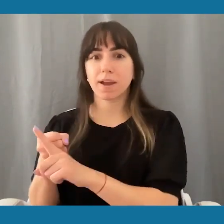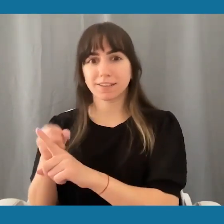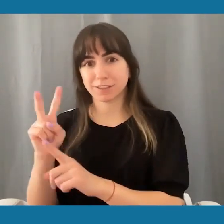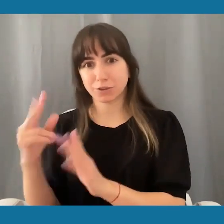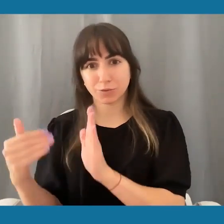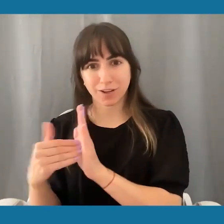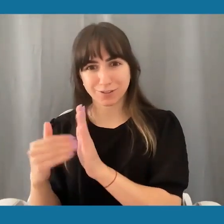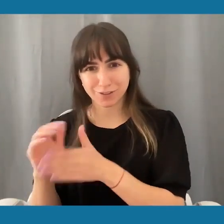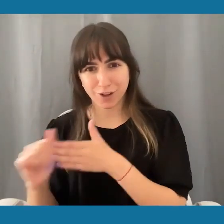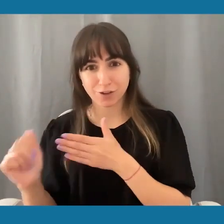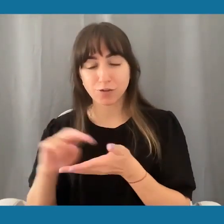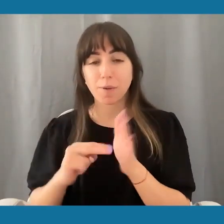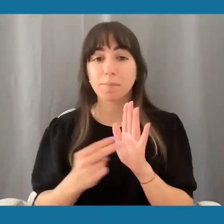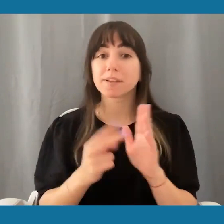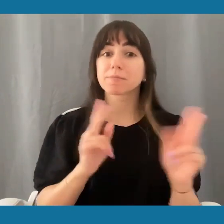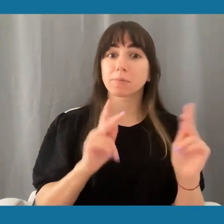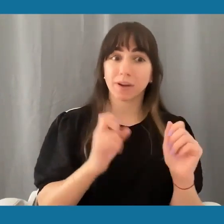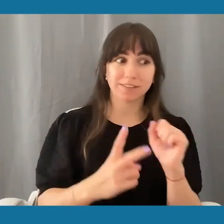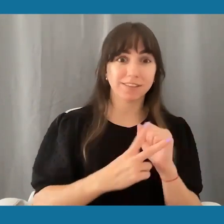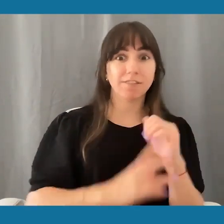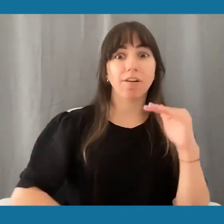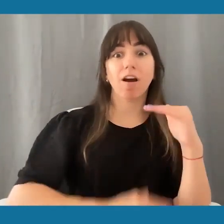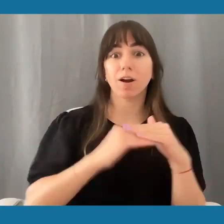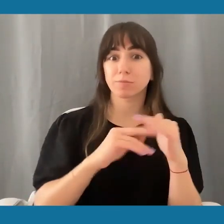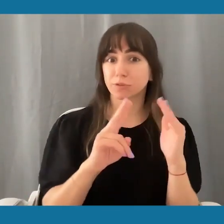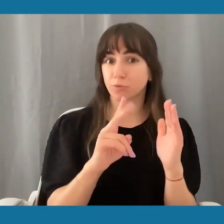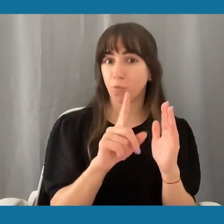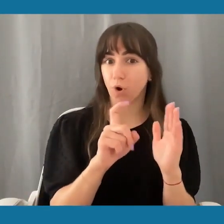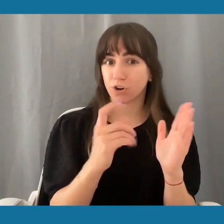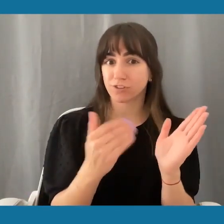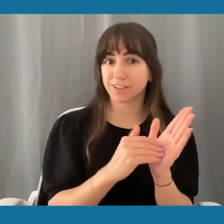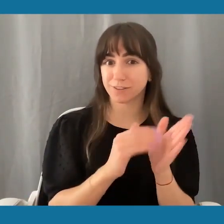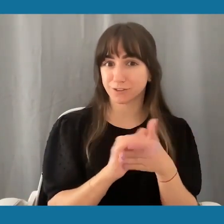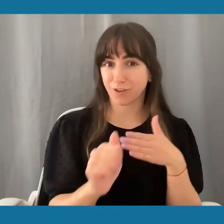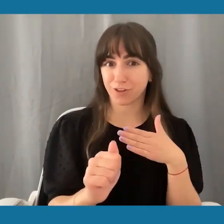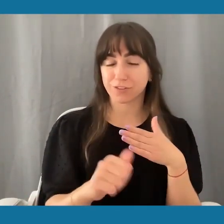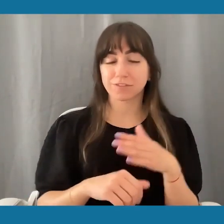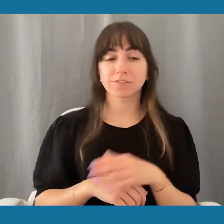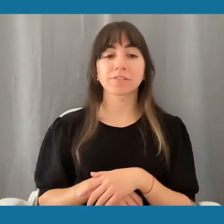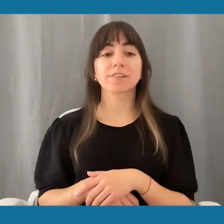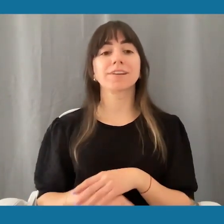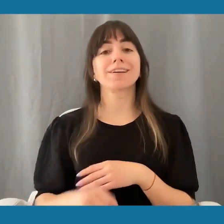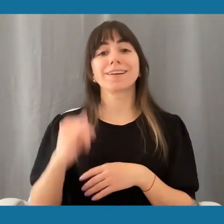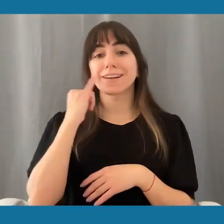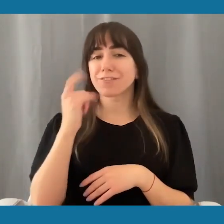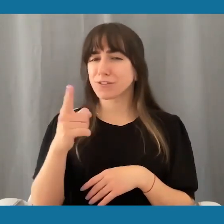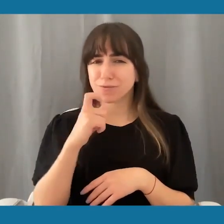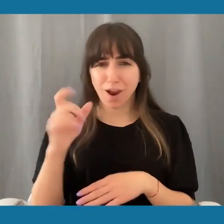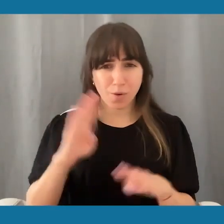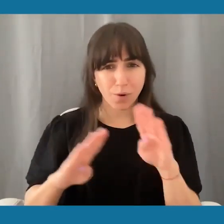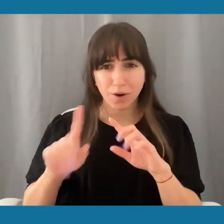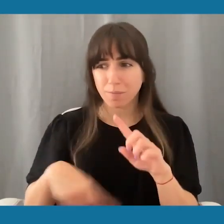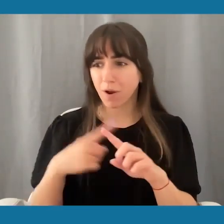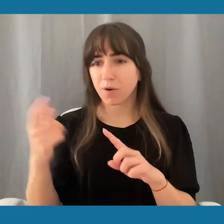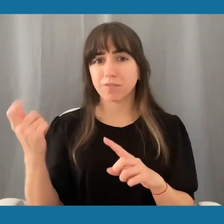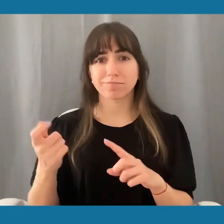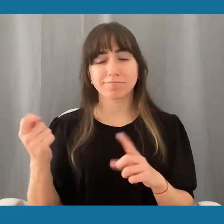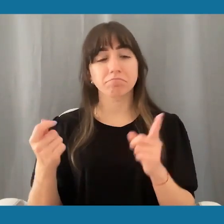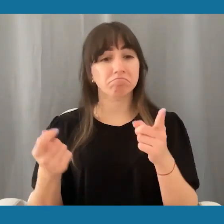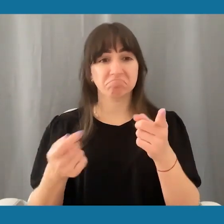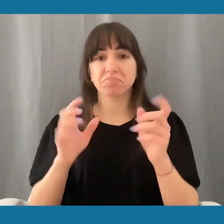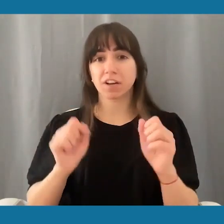about SSI, they can actually let this account go up to $418,000 before they can no longer contribute. And we'll talk about contributions